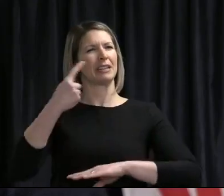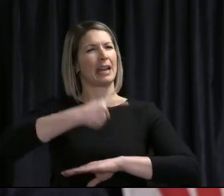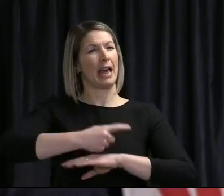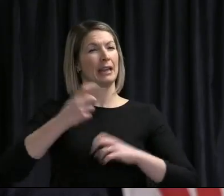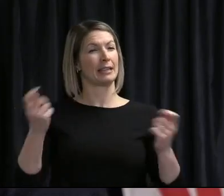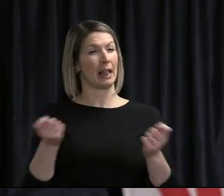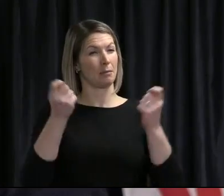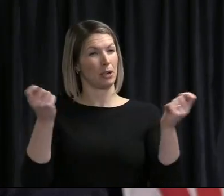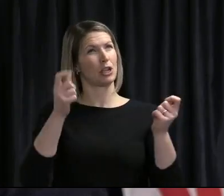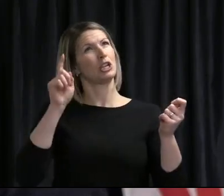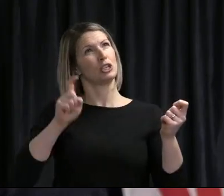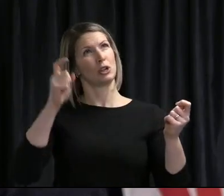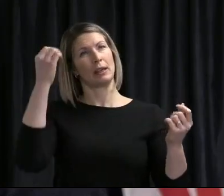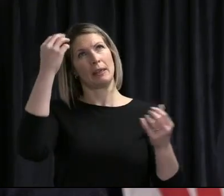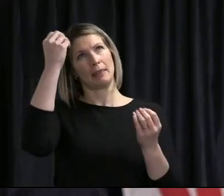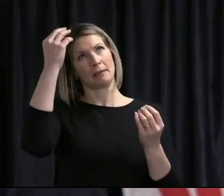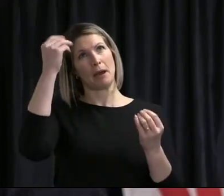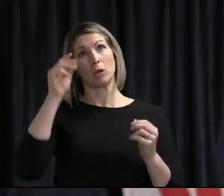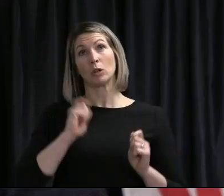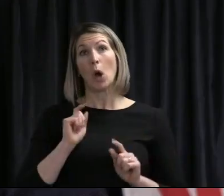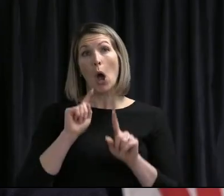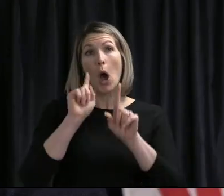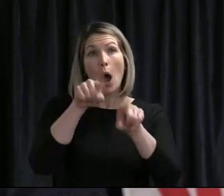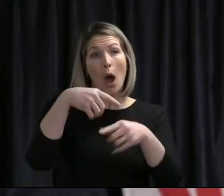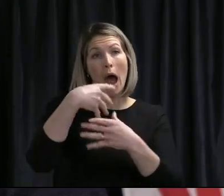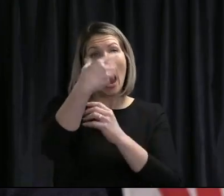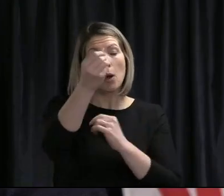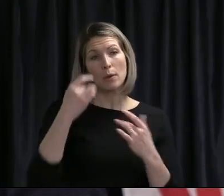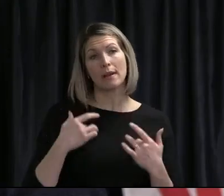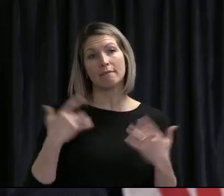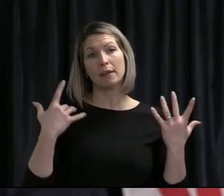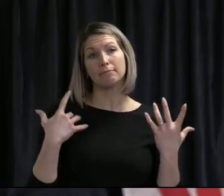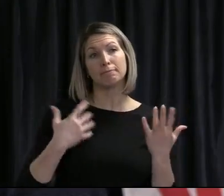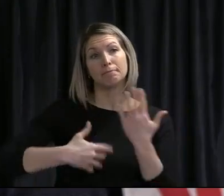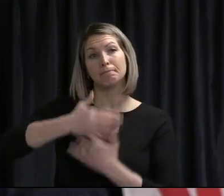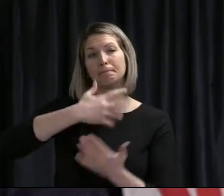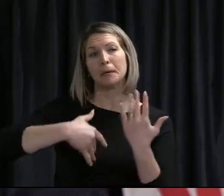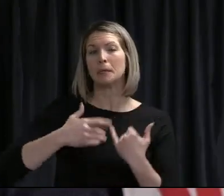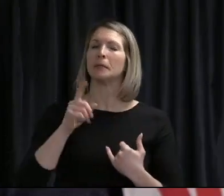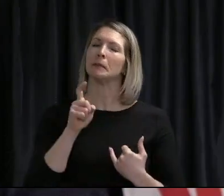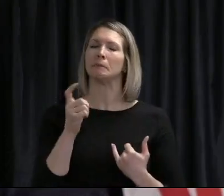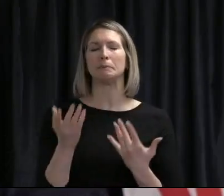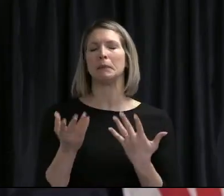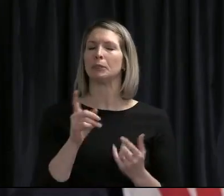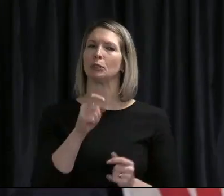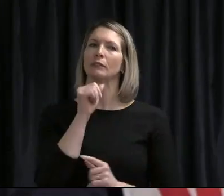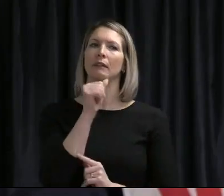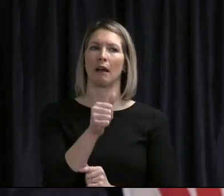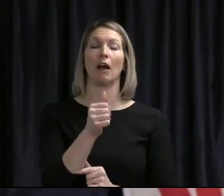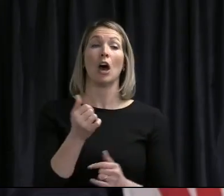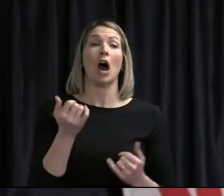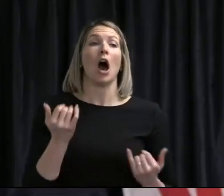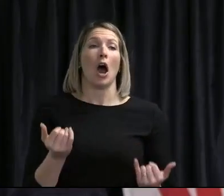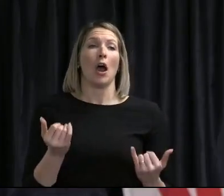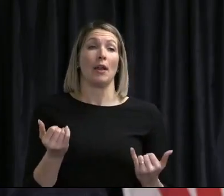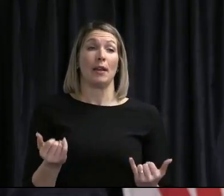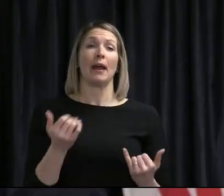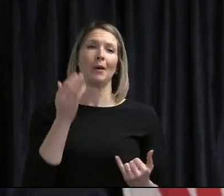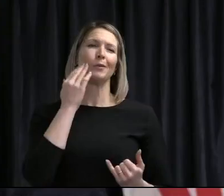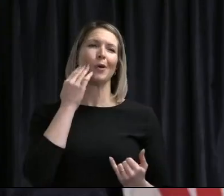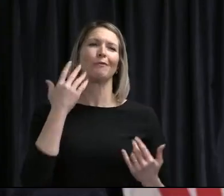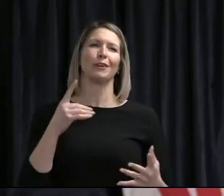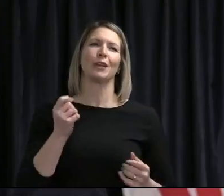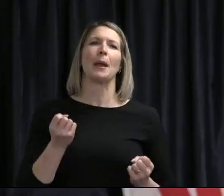this. Please know that you are not alone. We realize there is probably a lot of anxiety out there. I encourage you to